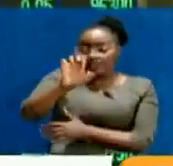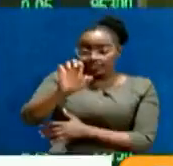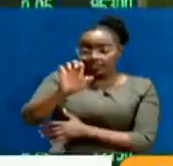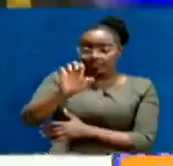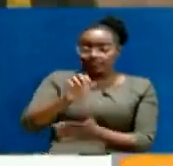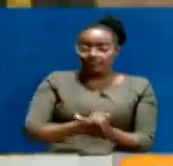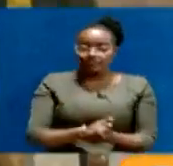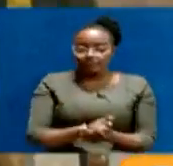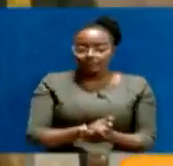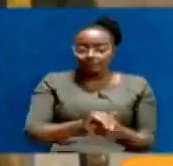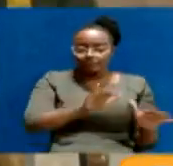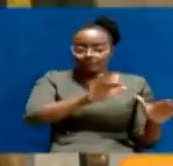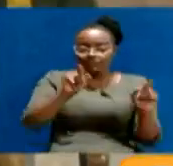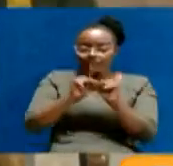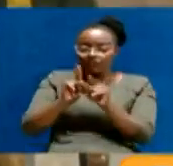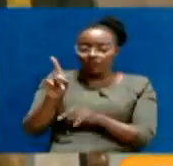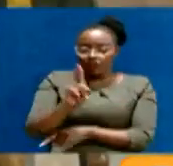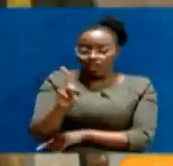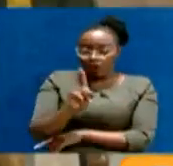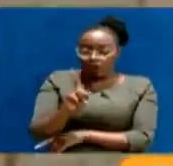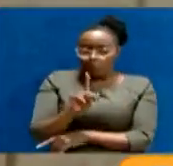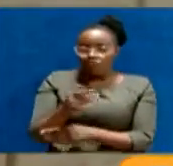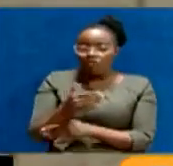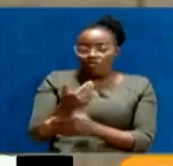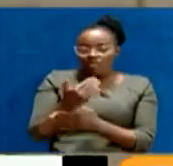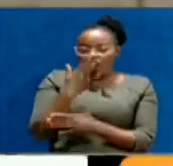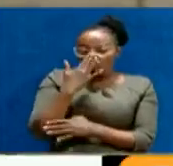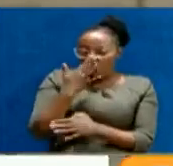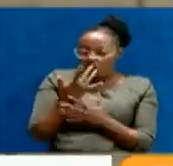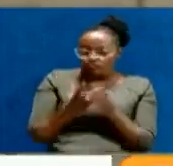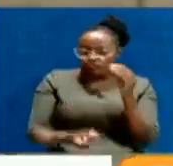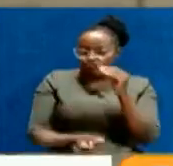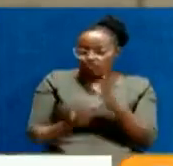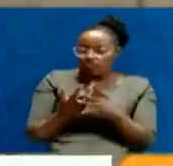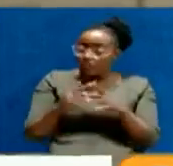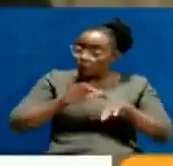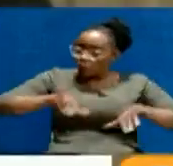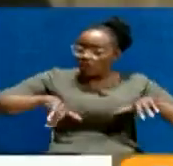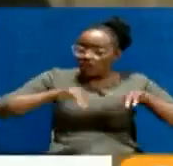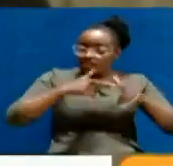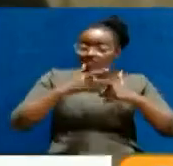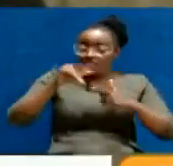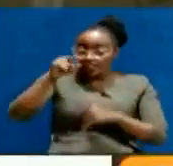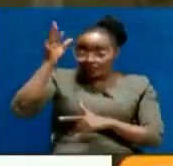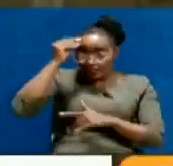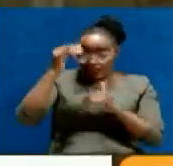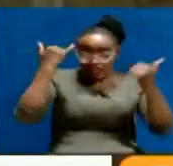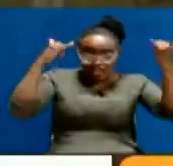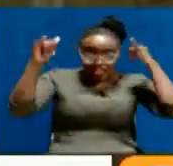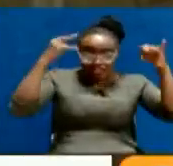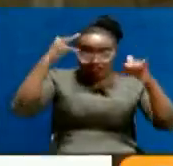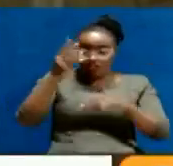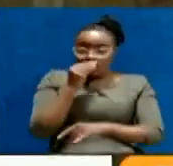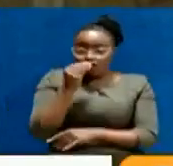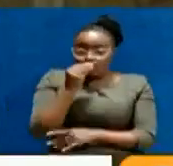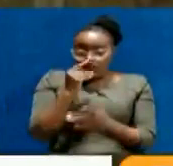Exchange. Still in Nairobi, an aquaculture academy has been launched in the country. The academy is an initiative of